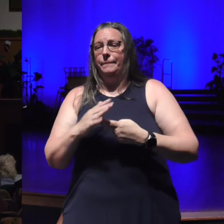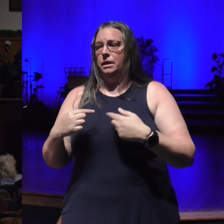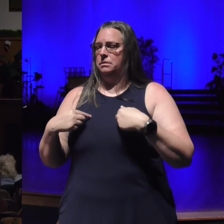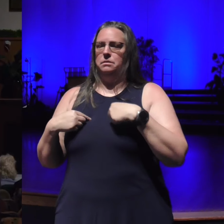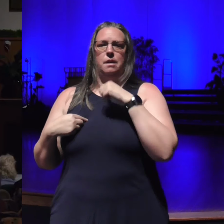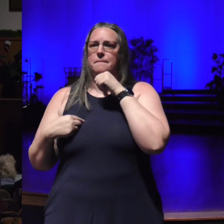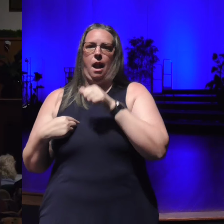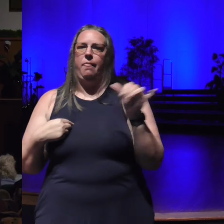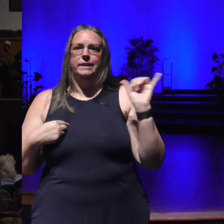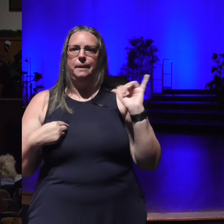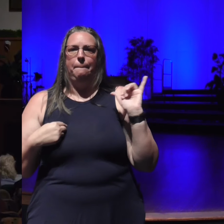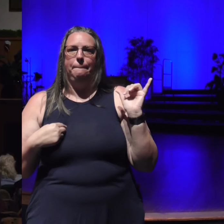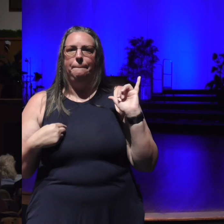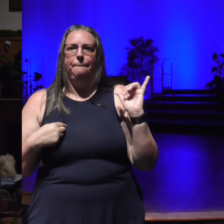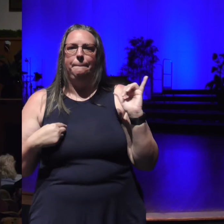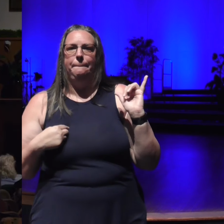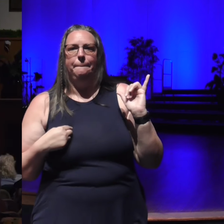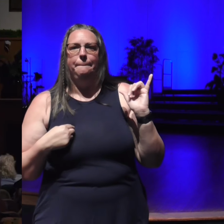him.